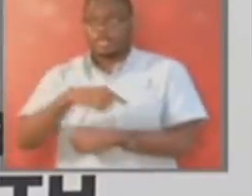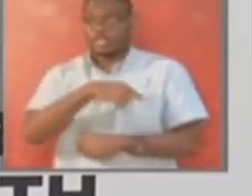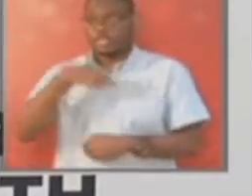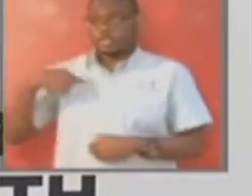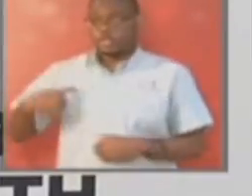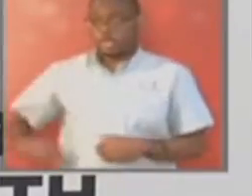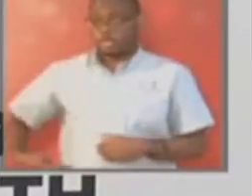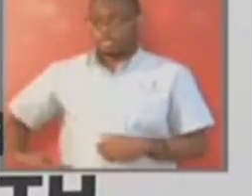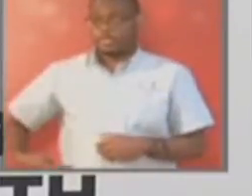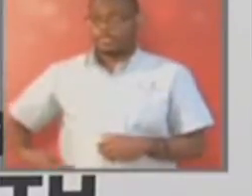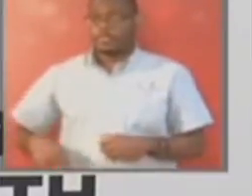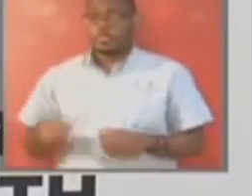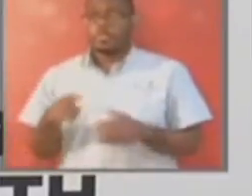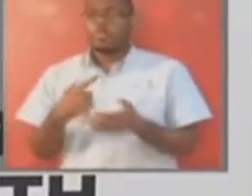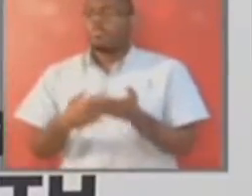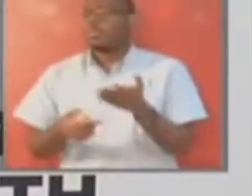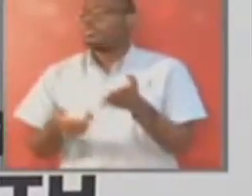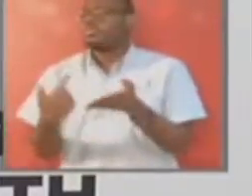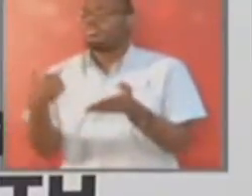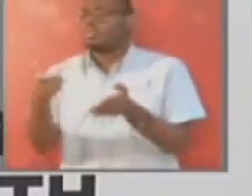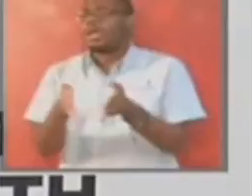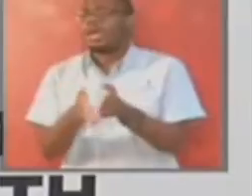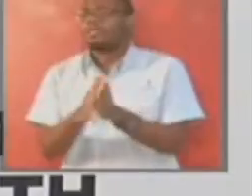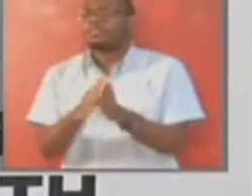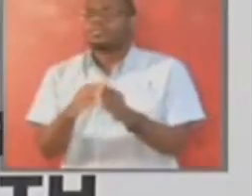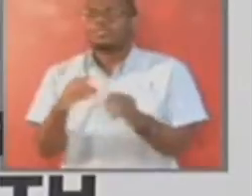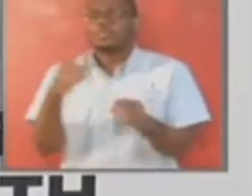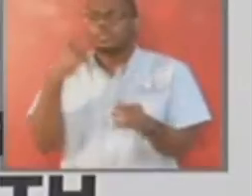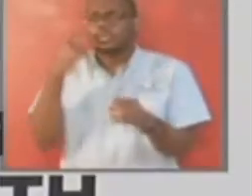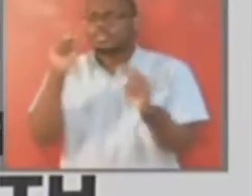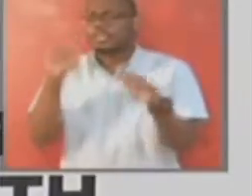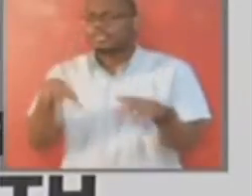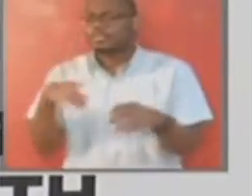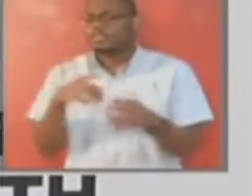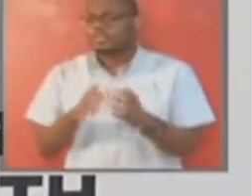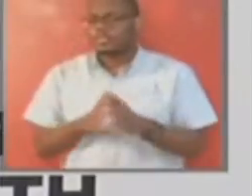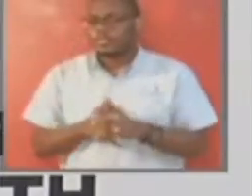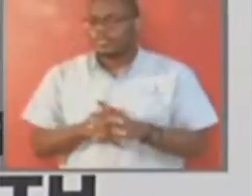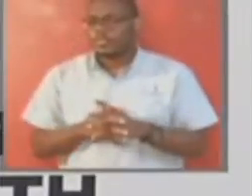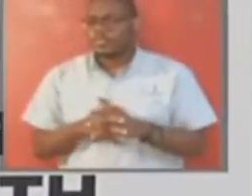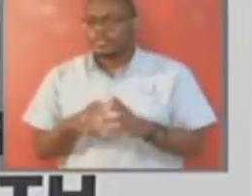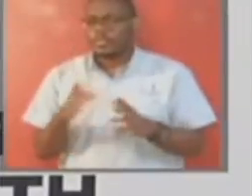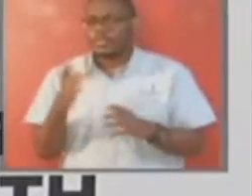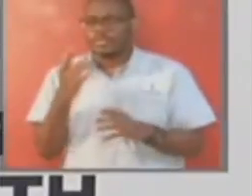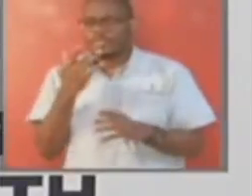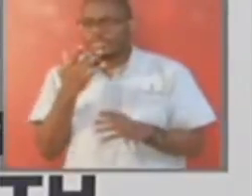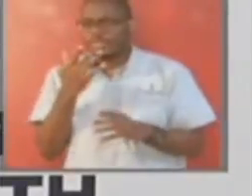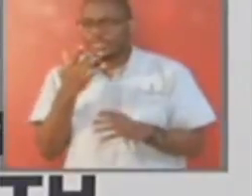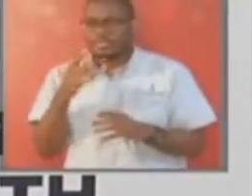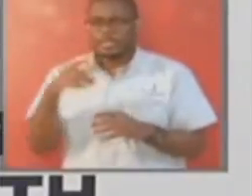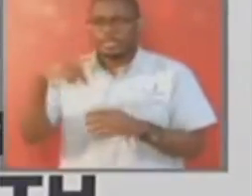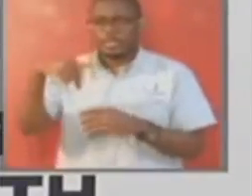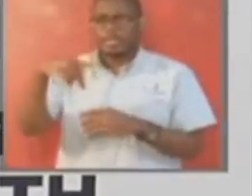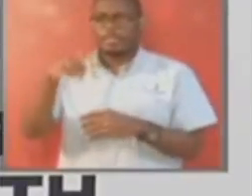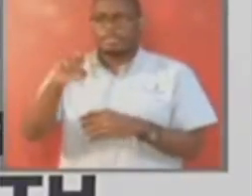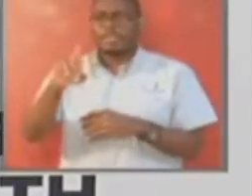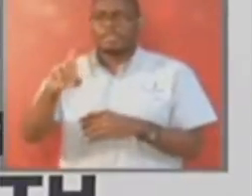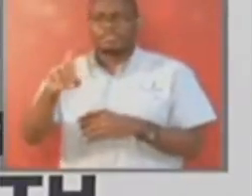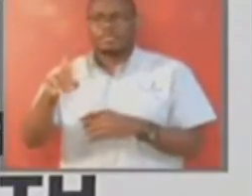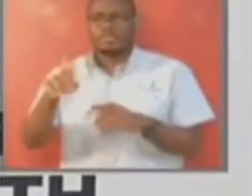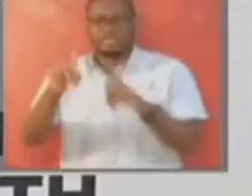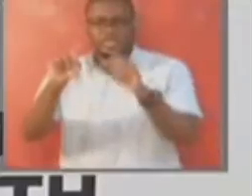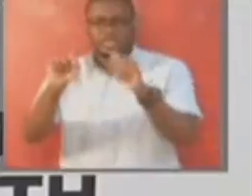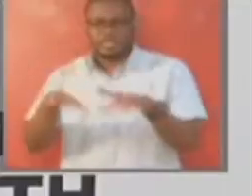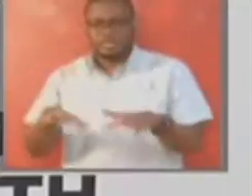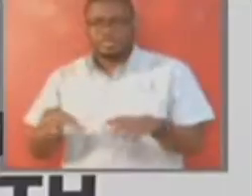What you're asking about the nasopharyngeal swab is the preferred method of sampling to do a PCR test. So the sampling type will be the